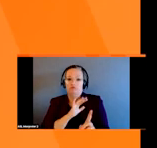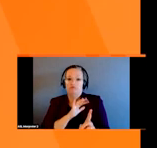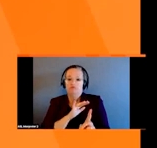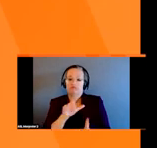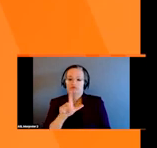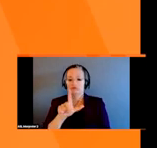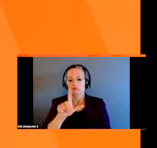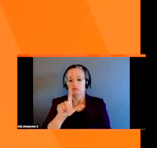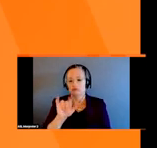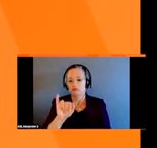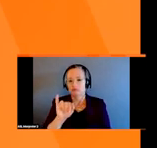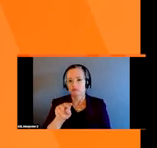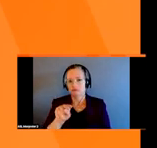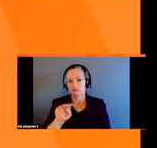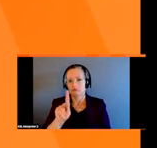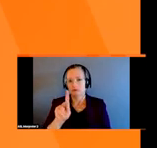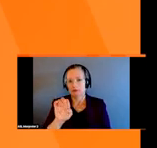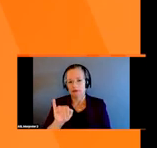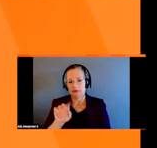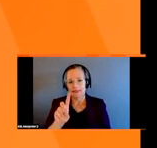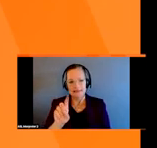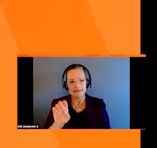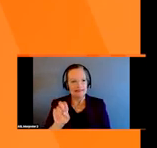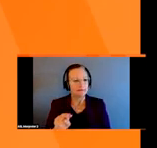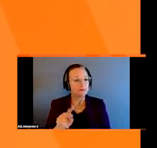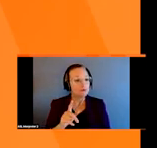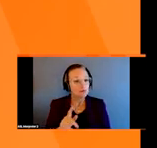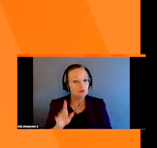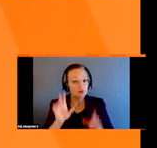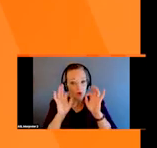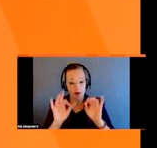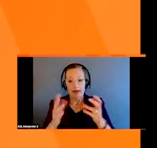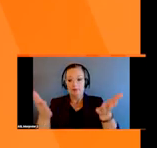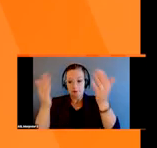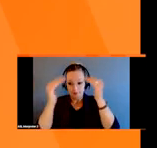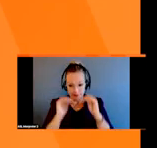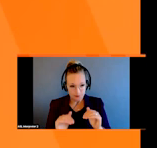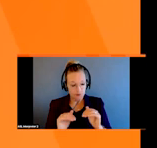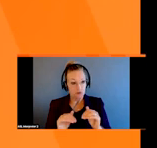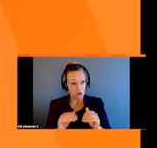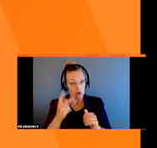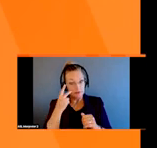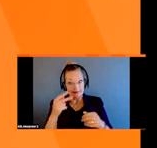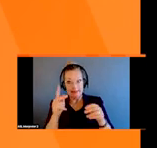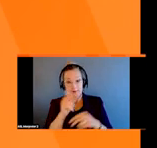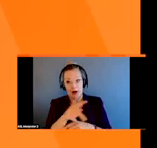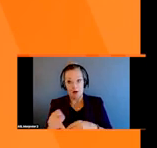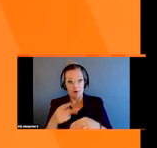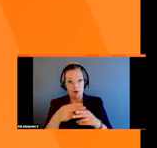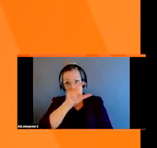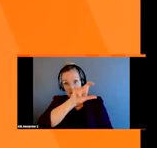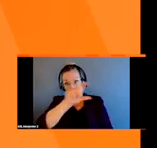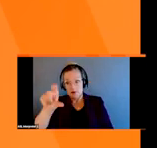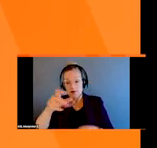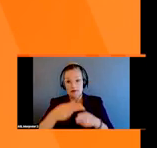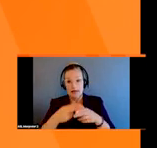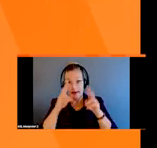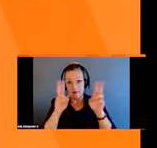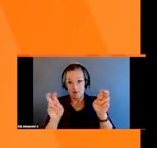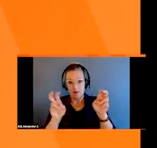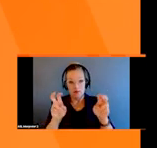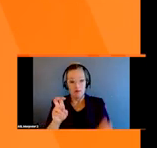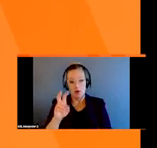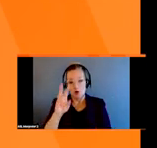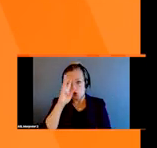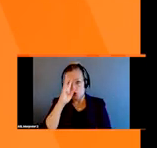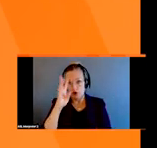I think I am sharing my screen. Is everyone seeing creator mode? Yes. I think so. Yep. Great. Okay, creator